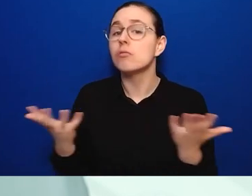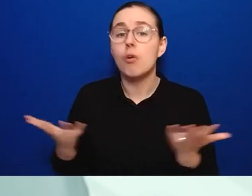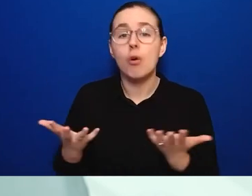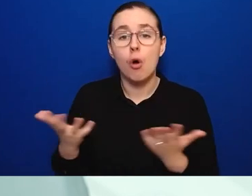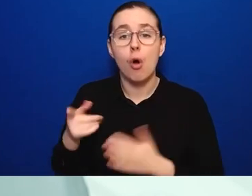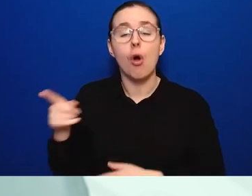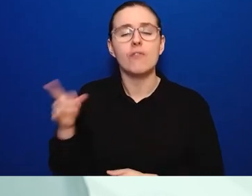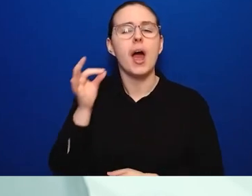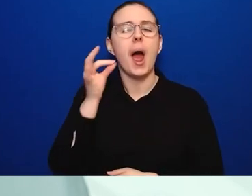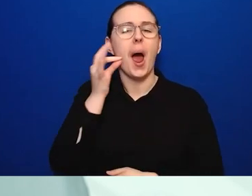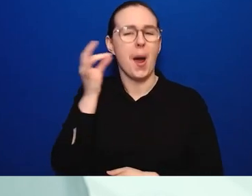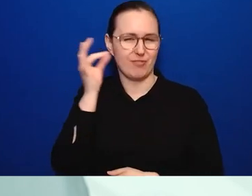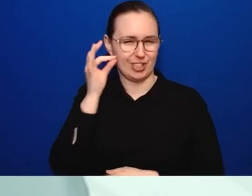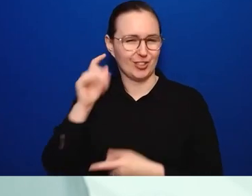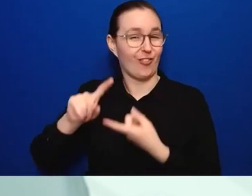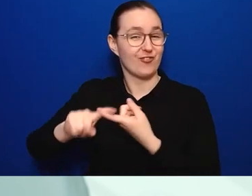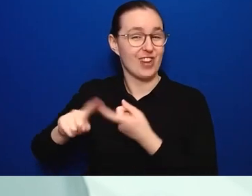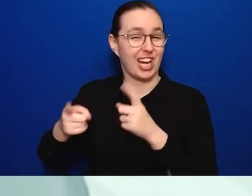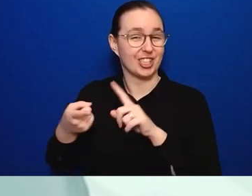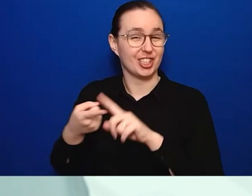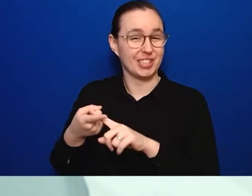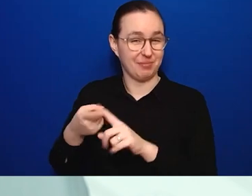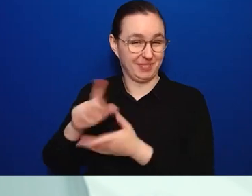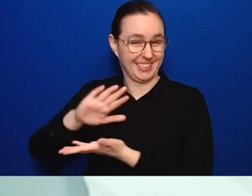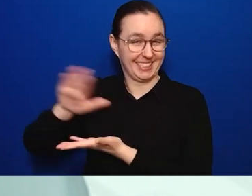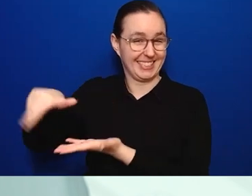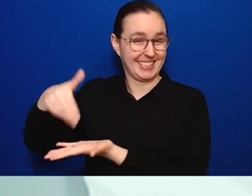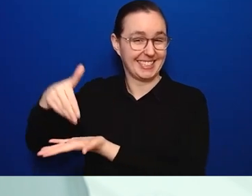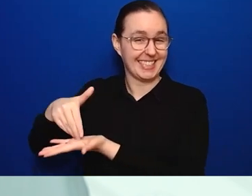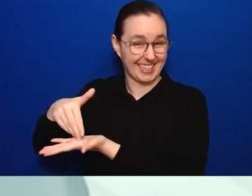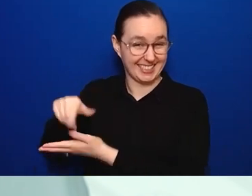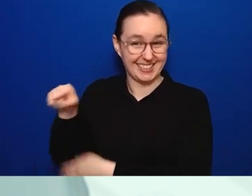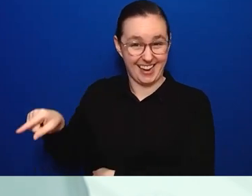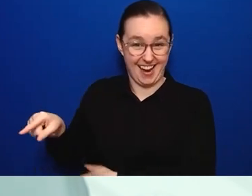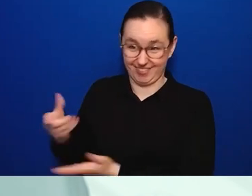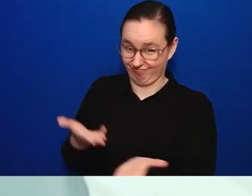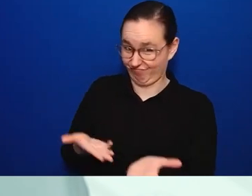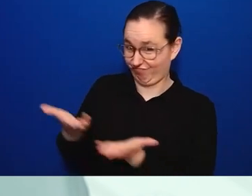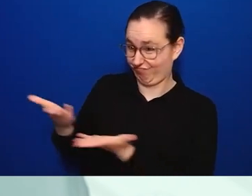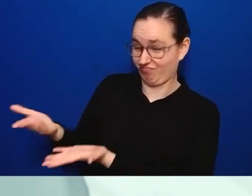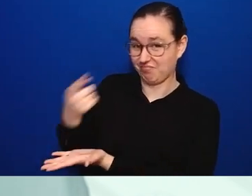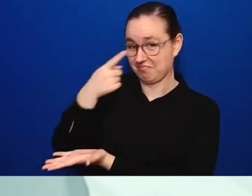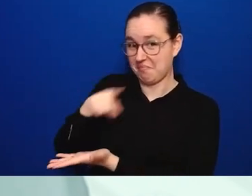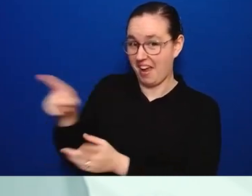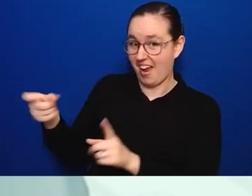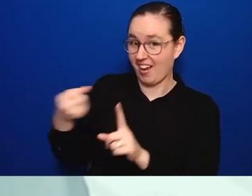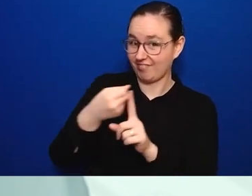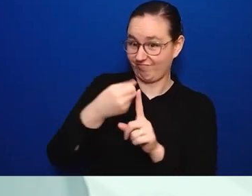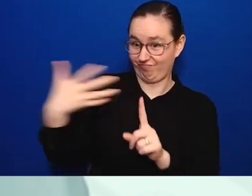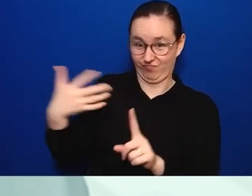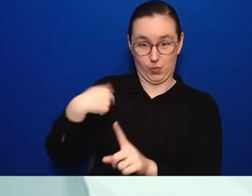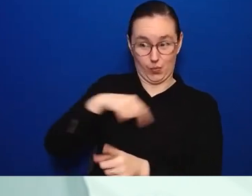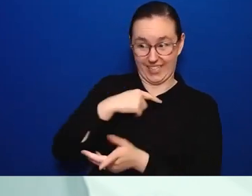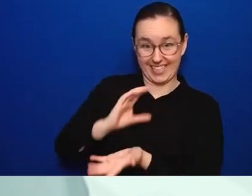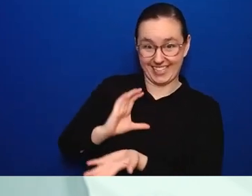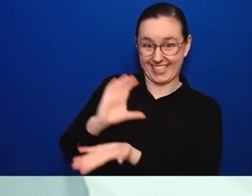to tell us more about how the Community Fund is going to support communities. Thank you.